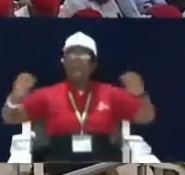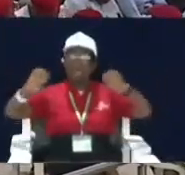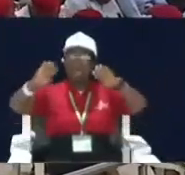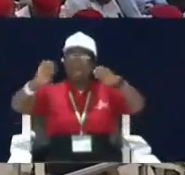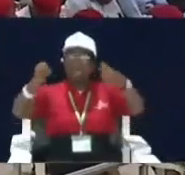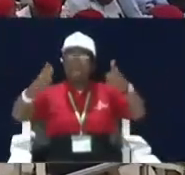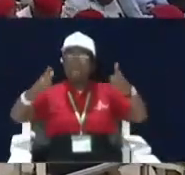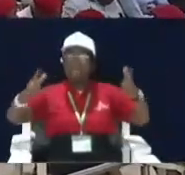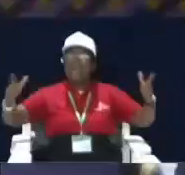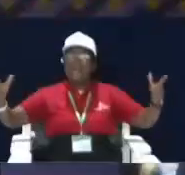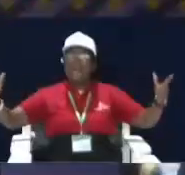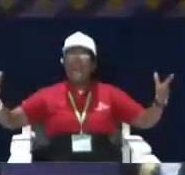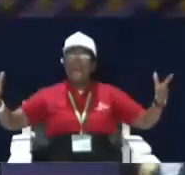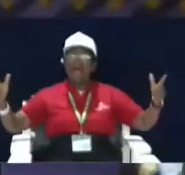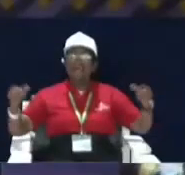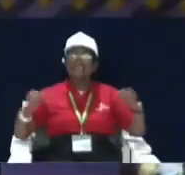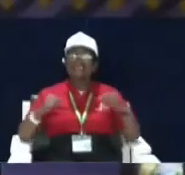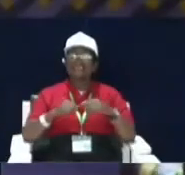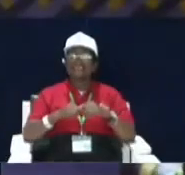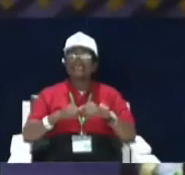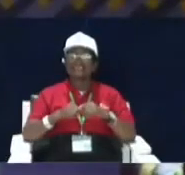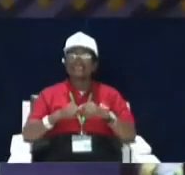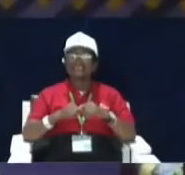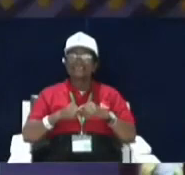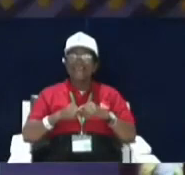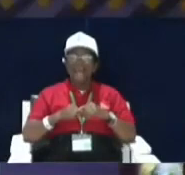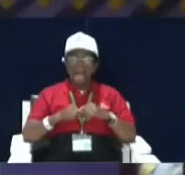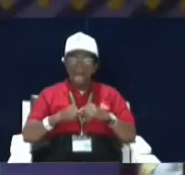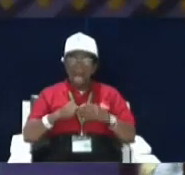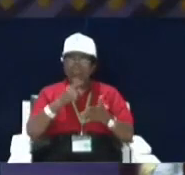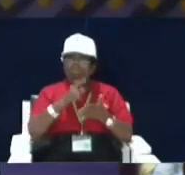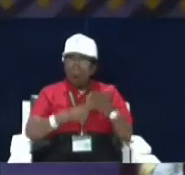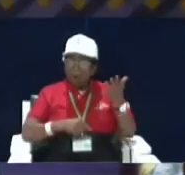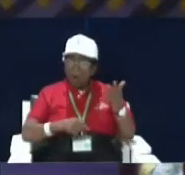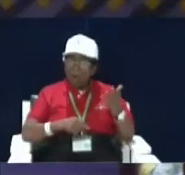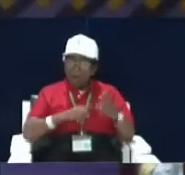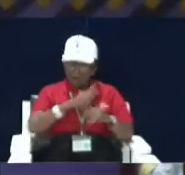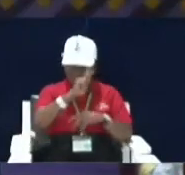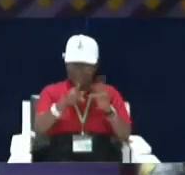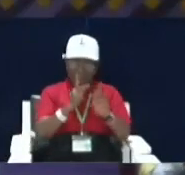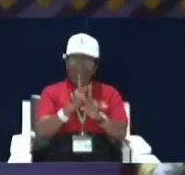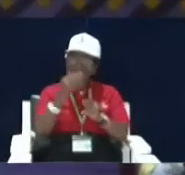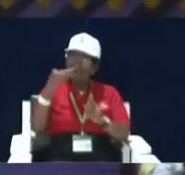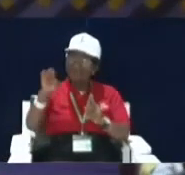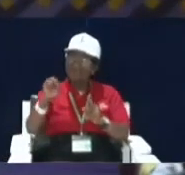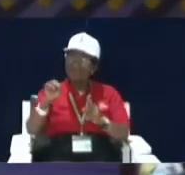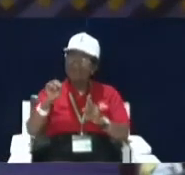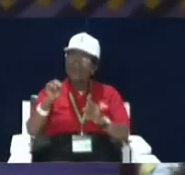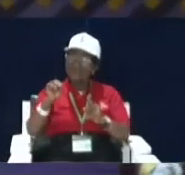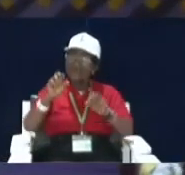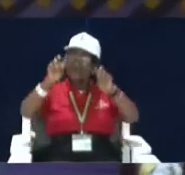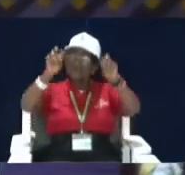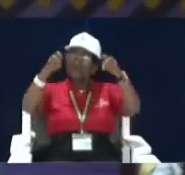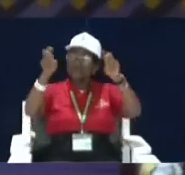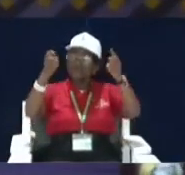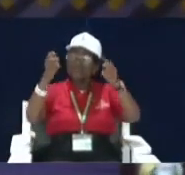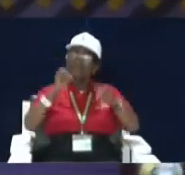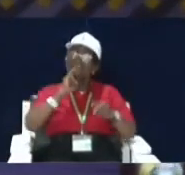And say, oh, what kind of topic is that? Well, when you come,